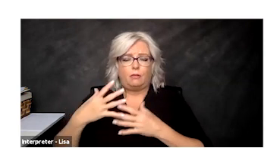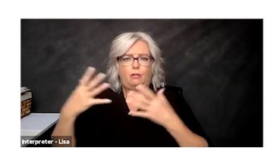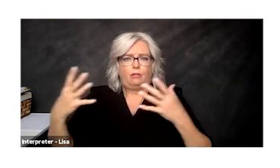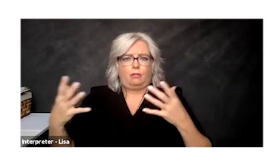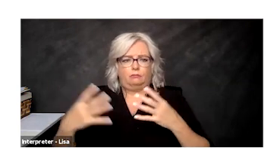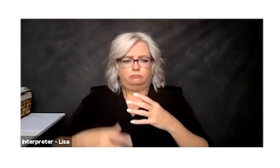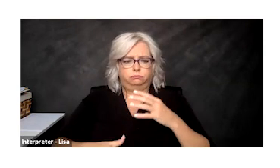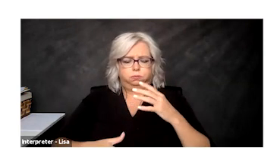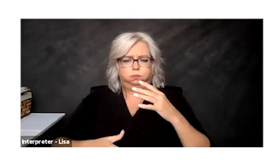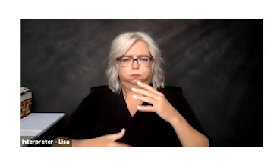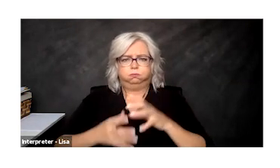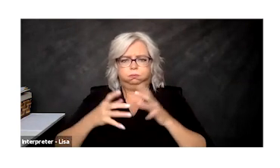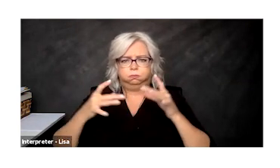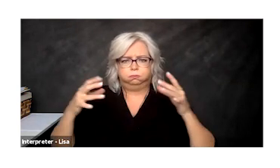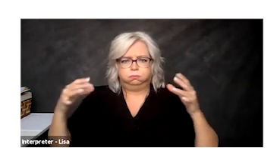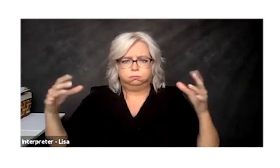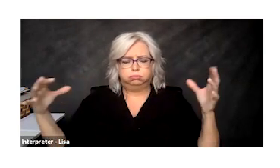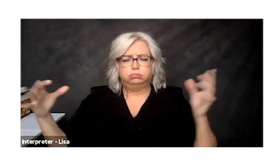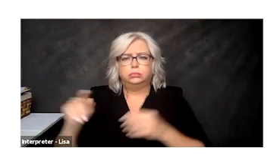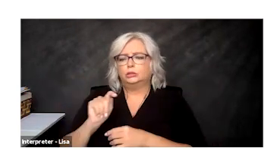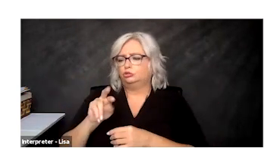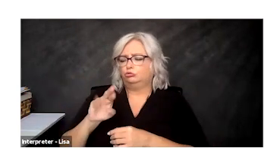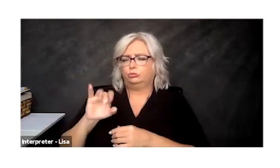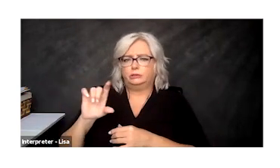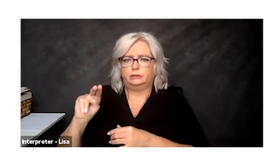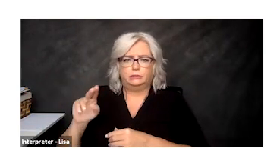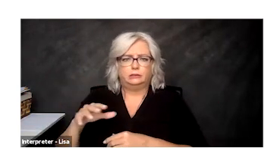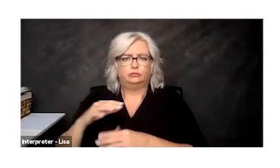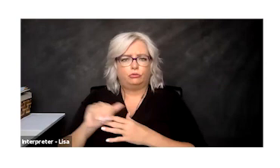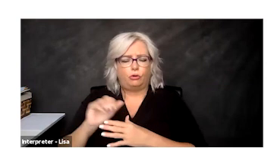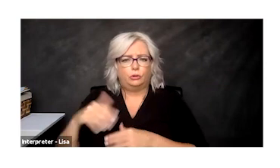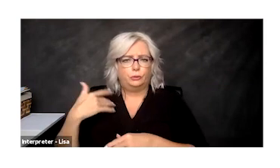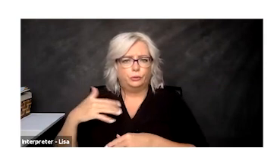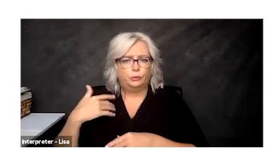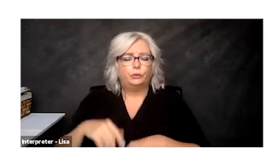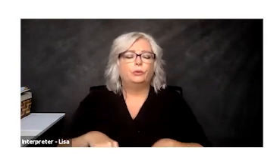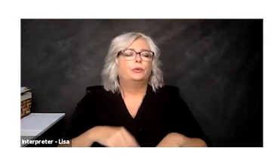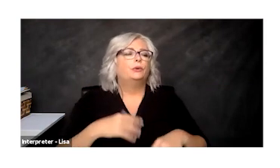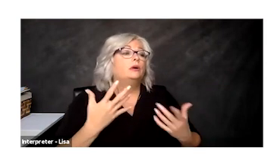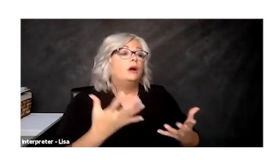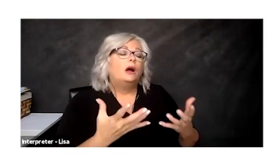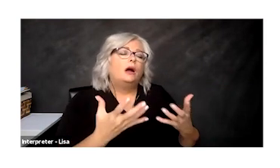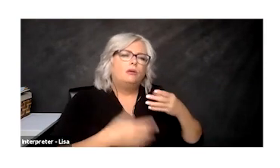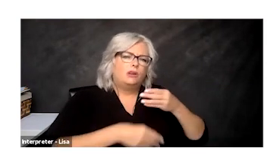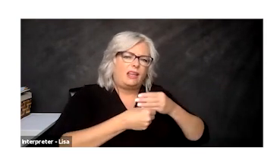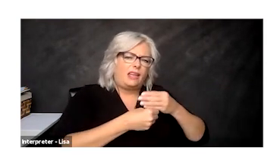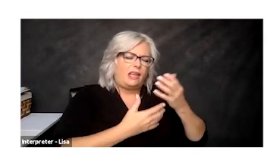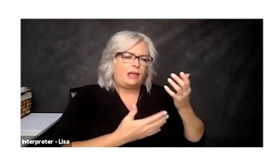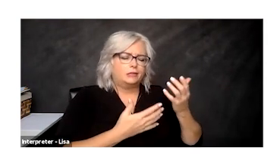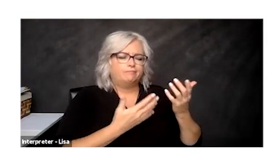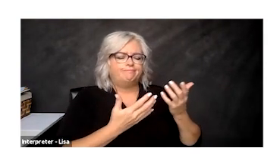off. It's okay. But I guess one thing another question that I want to highlight is thinking about